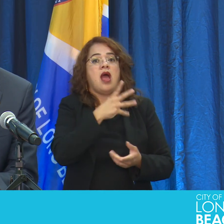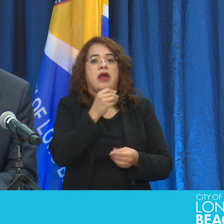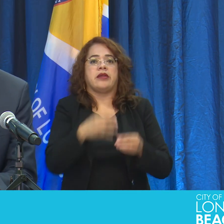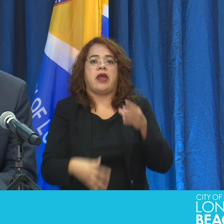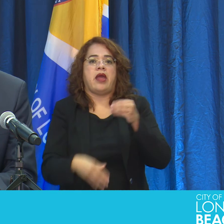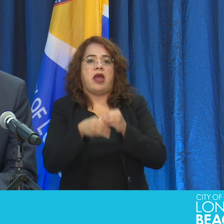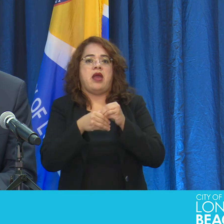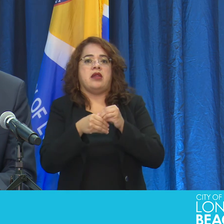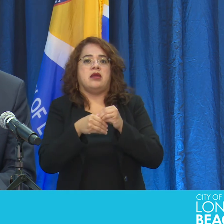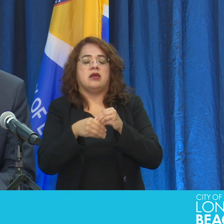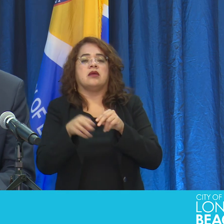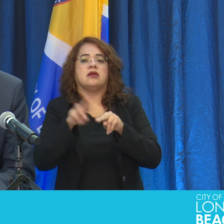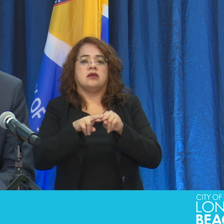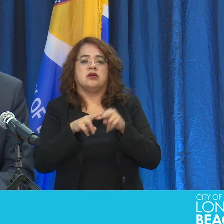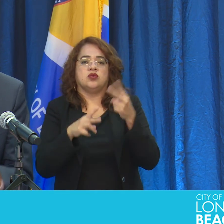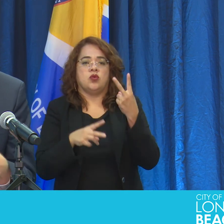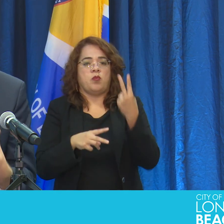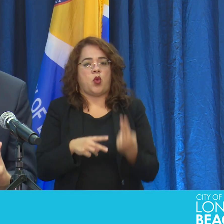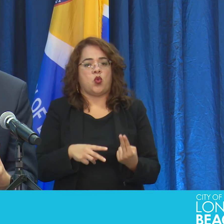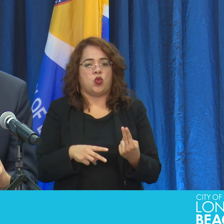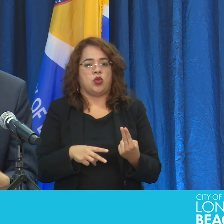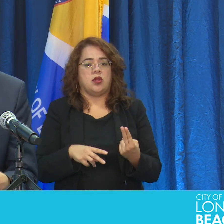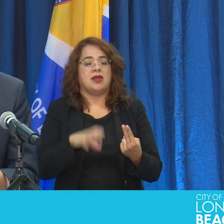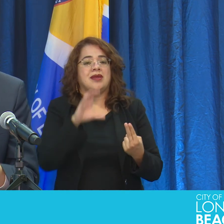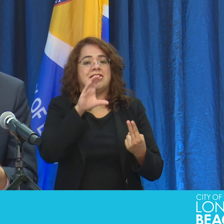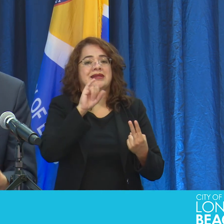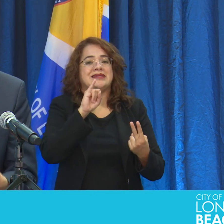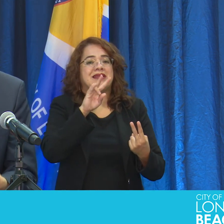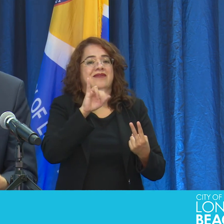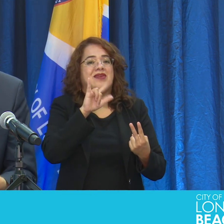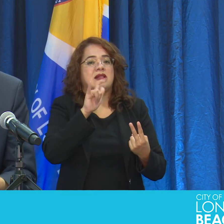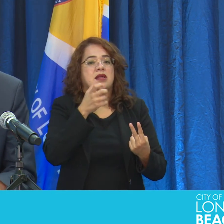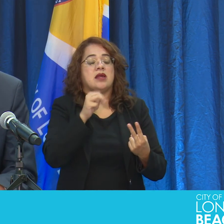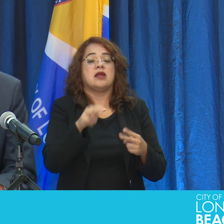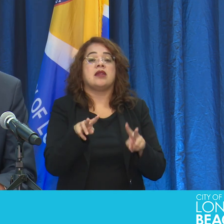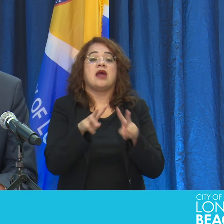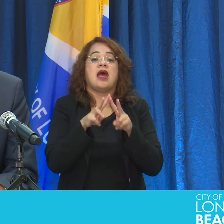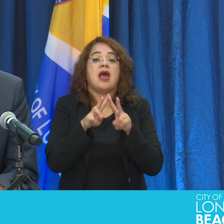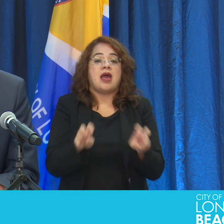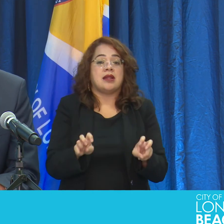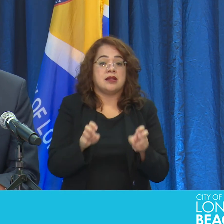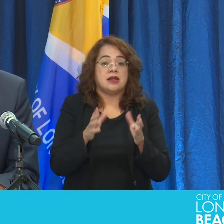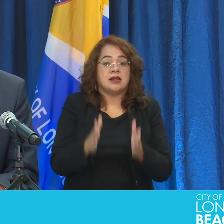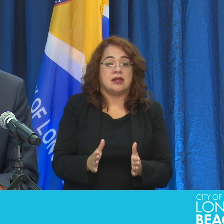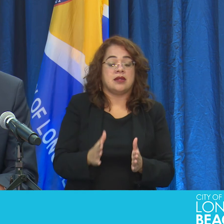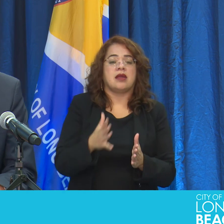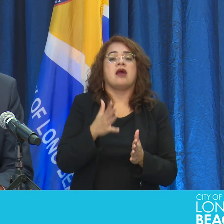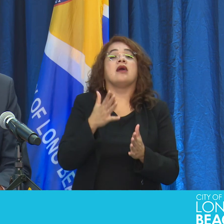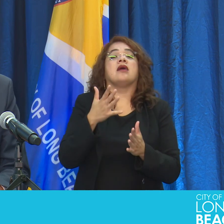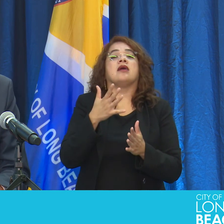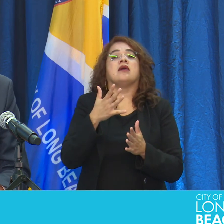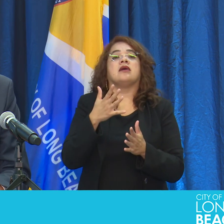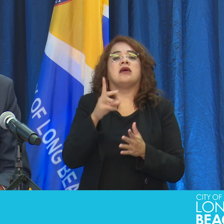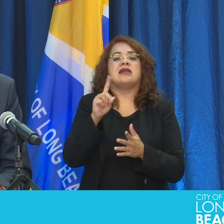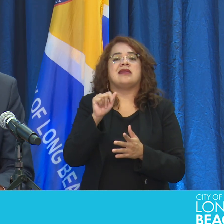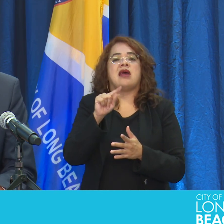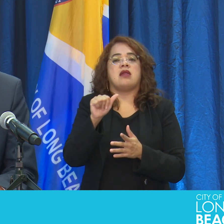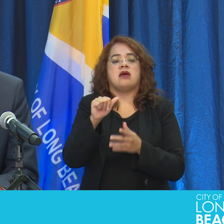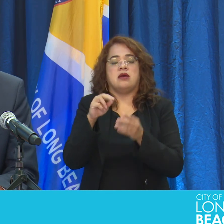number of positions you'll see in the budget that are added for civilian positions, for analytic and data support. The net amount is $10.3